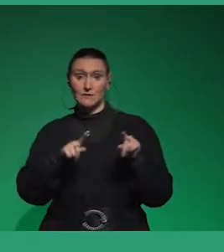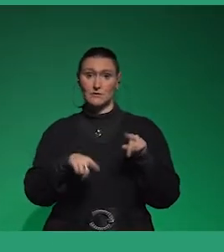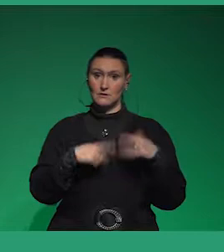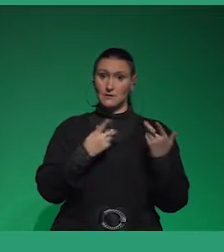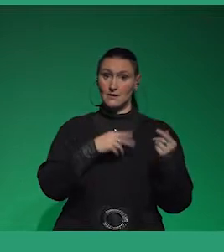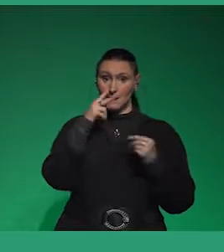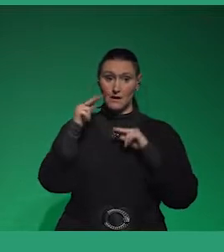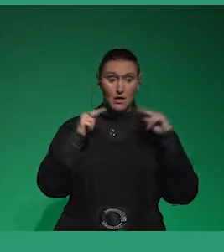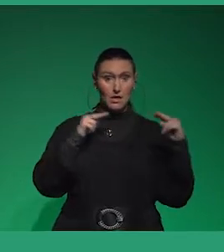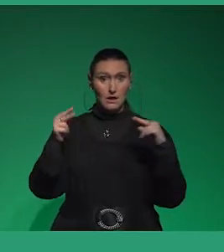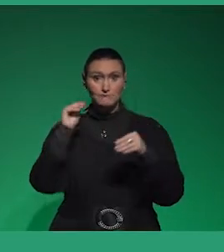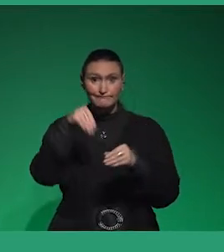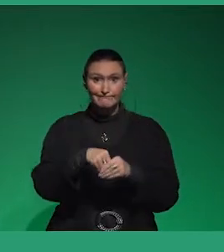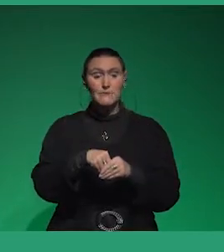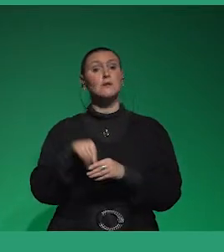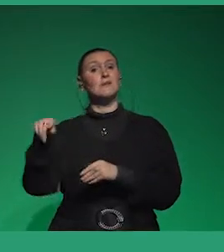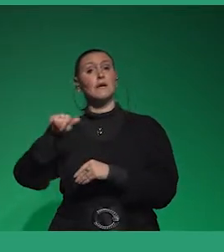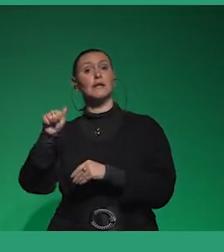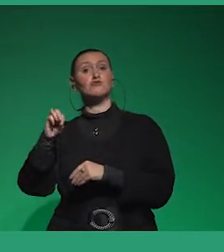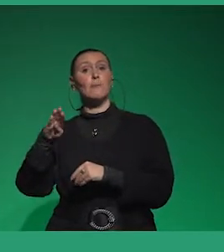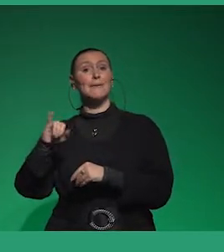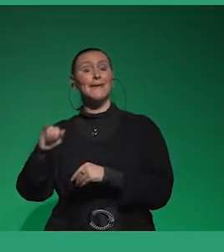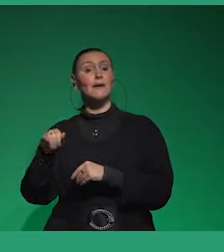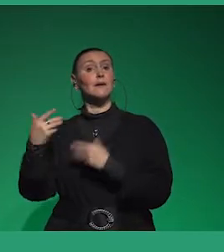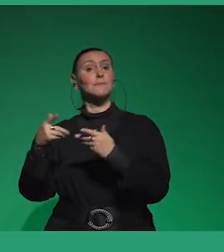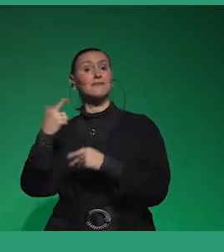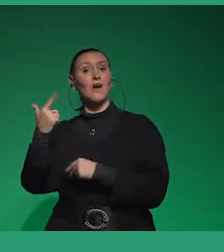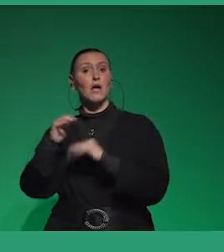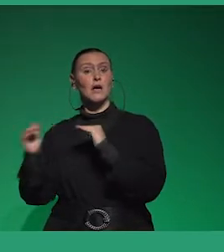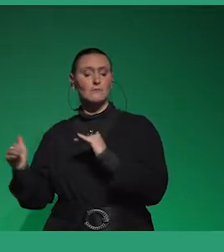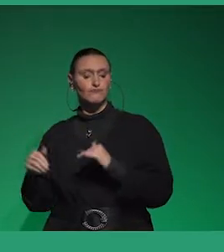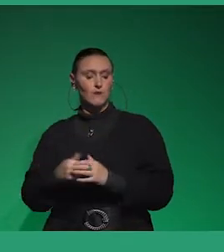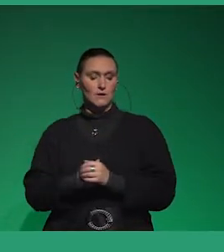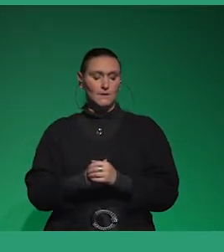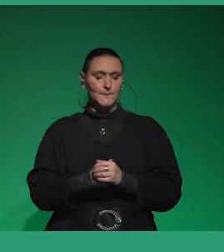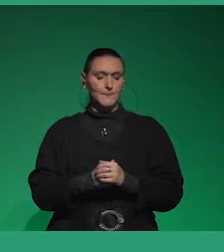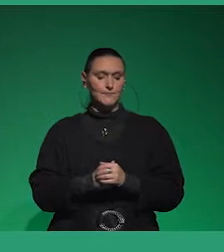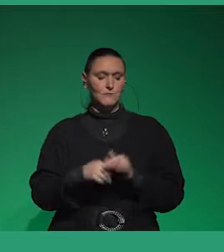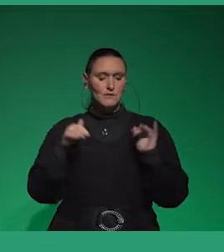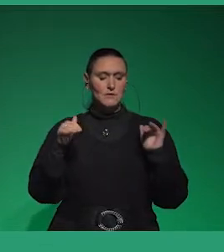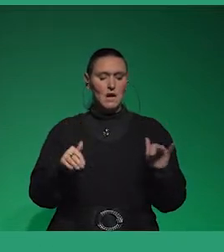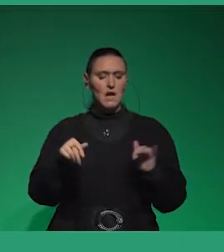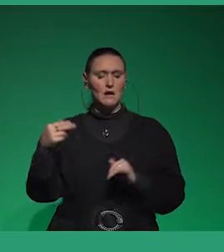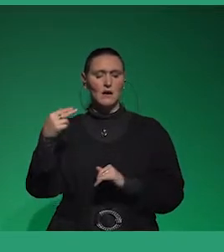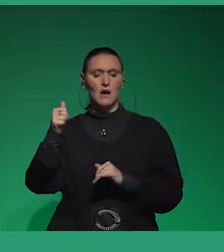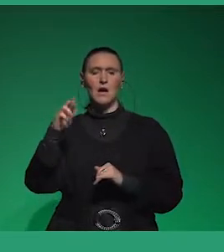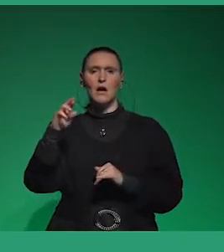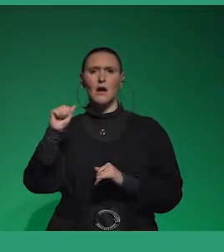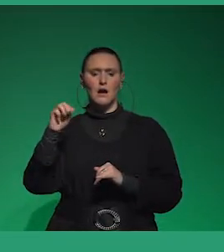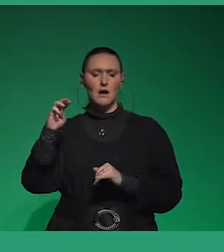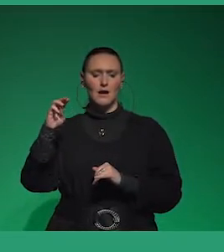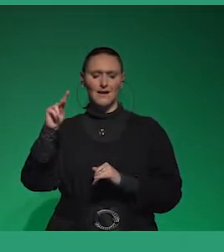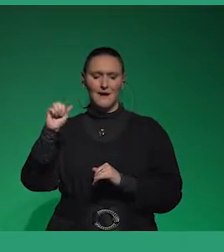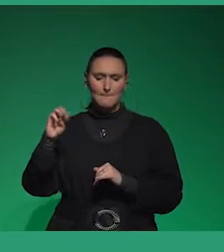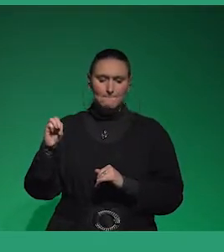of Jambi, we have two main landscapes. We call them the Harapan landscape and the Bukit Dua Belas landscape.